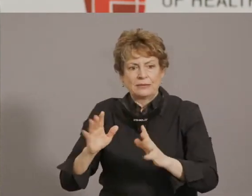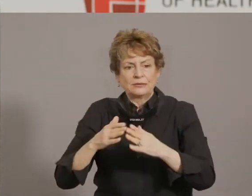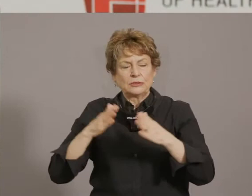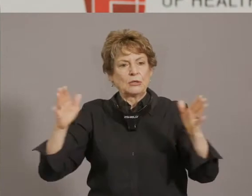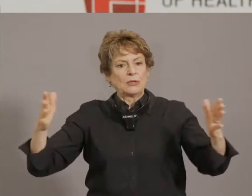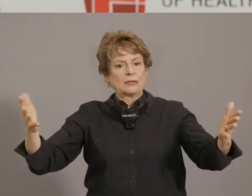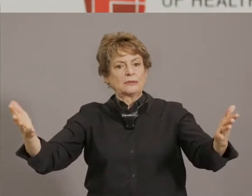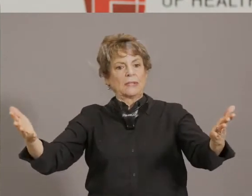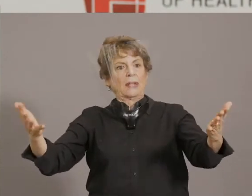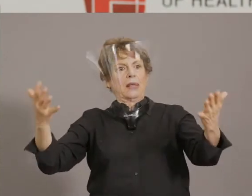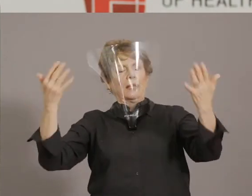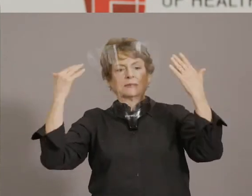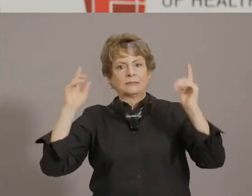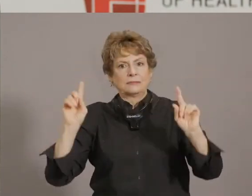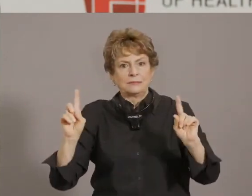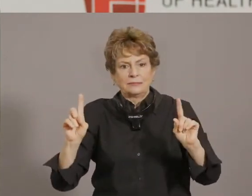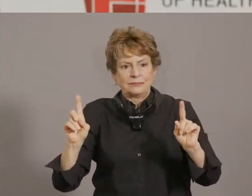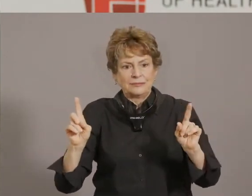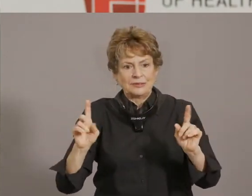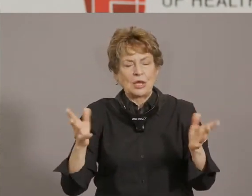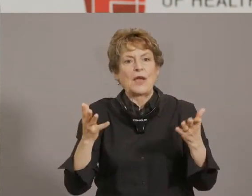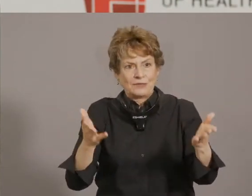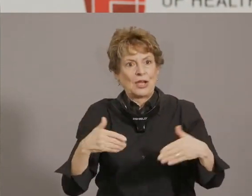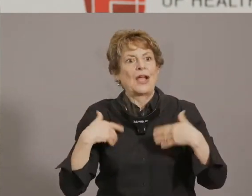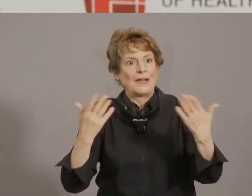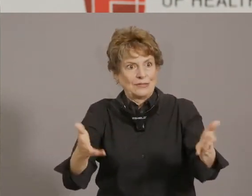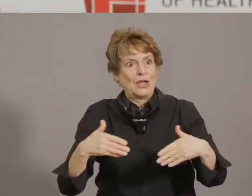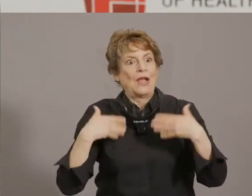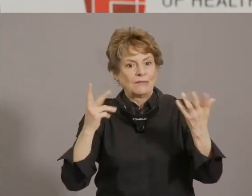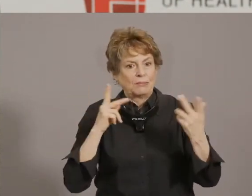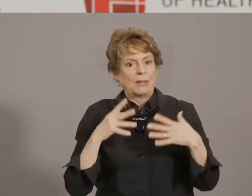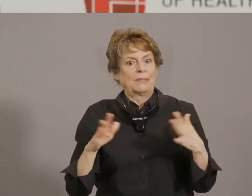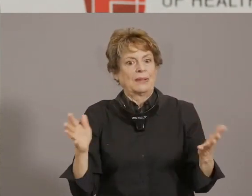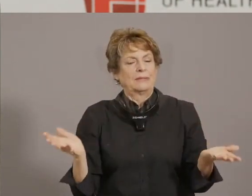it. And making sure that we're balancing that.